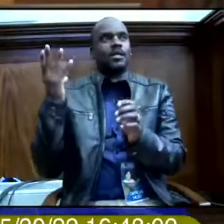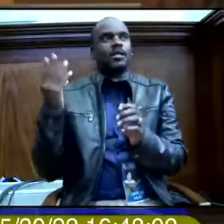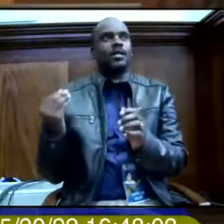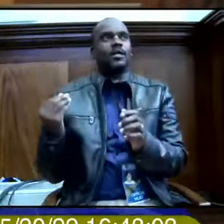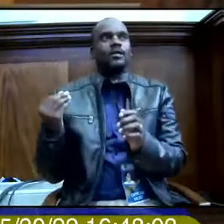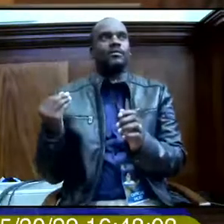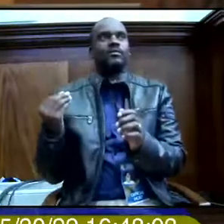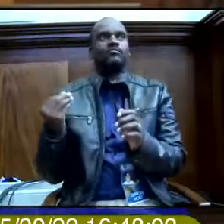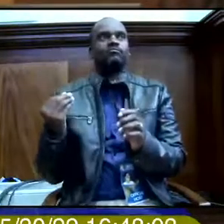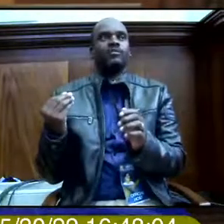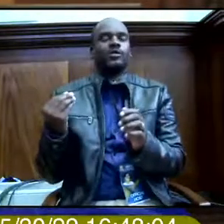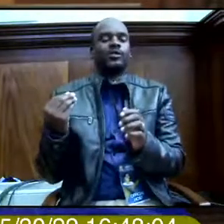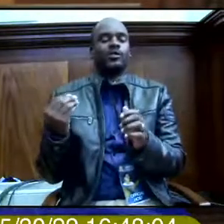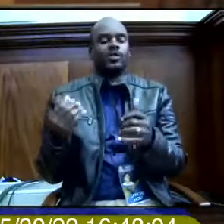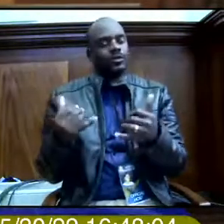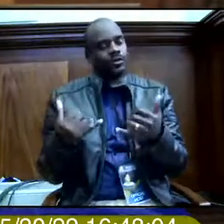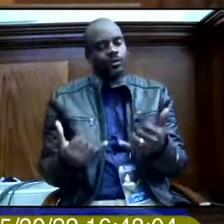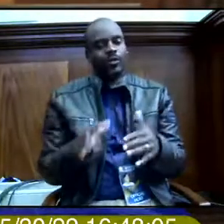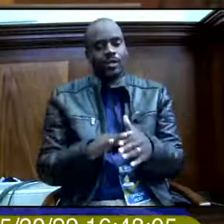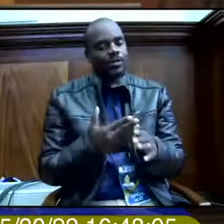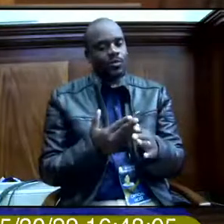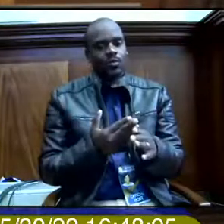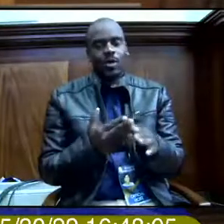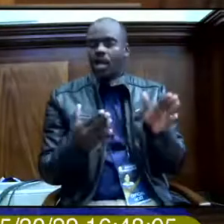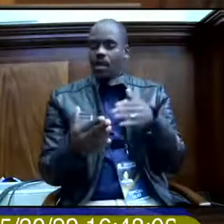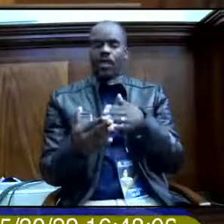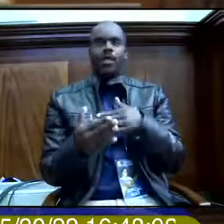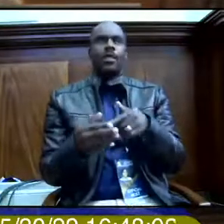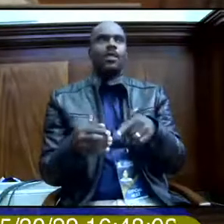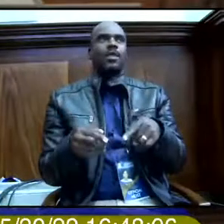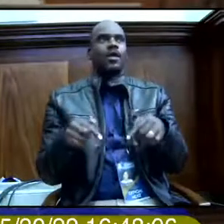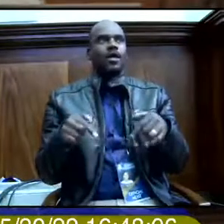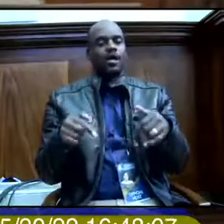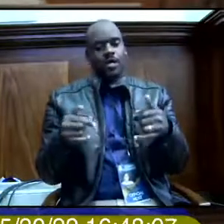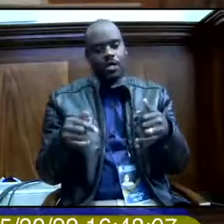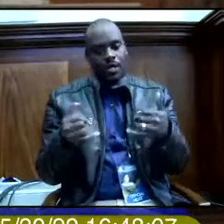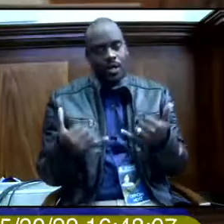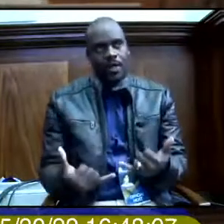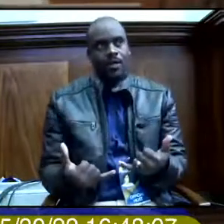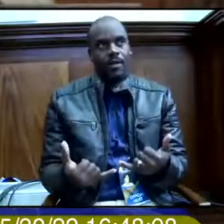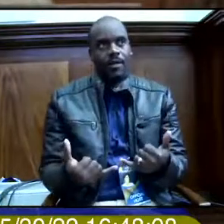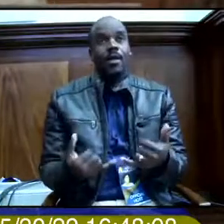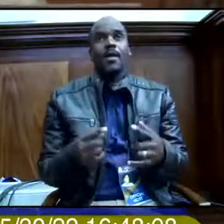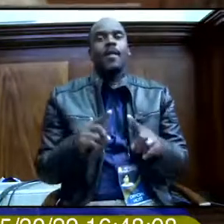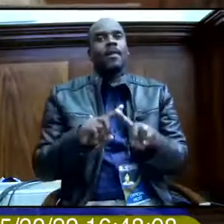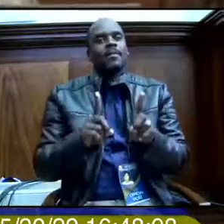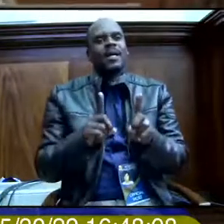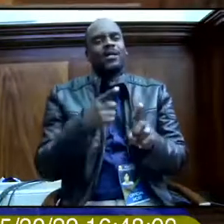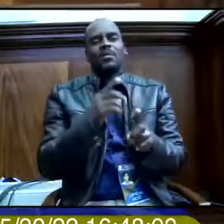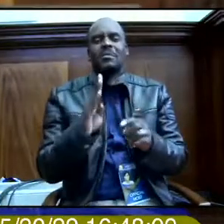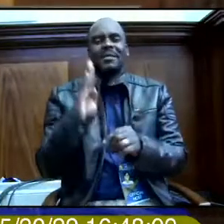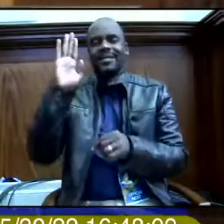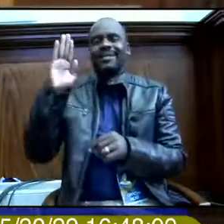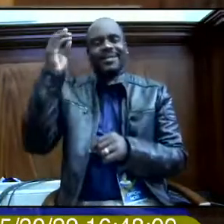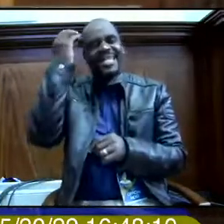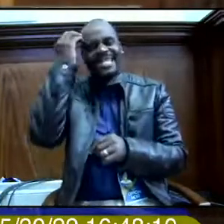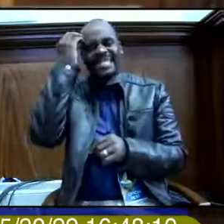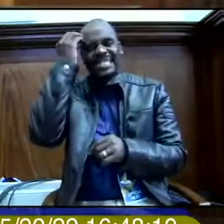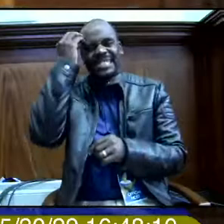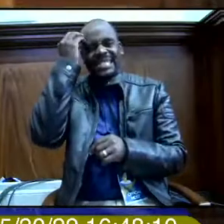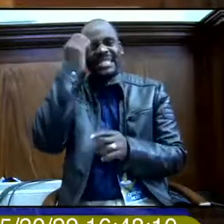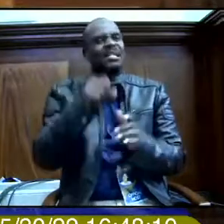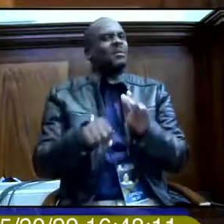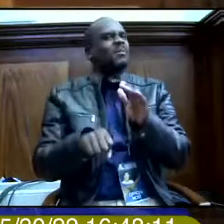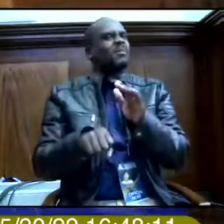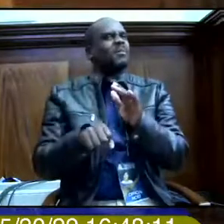of the municipalities in our province because you've raised a number of issues yourselves today about